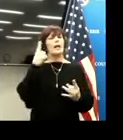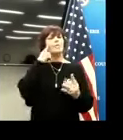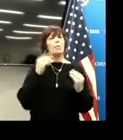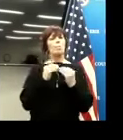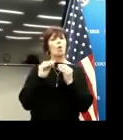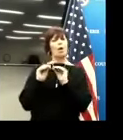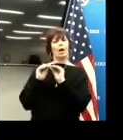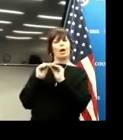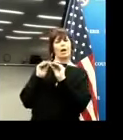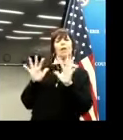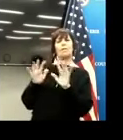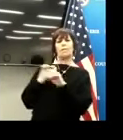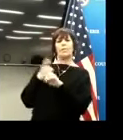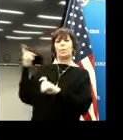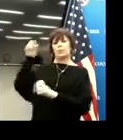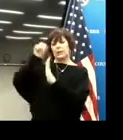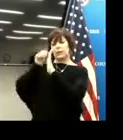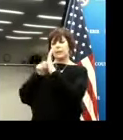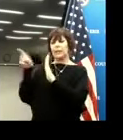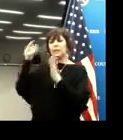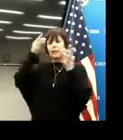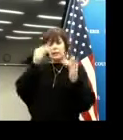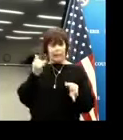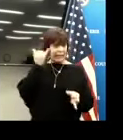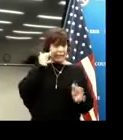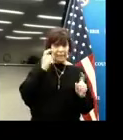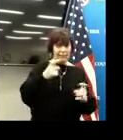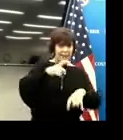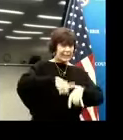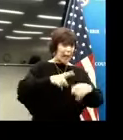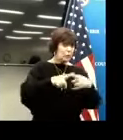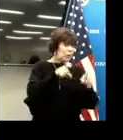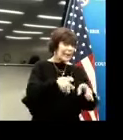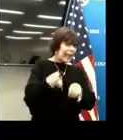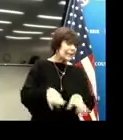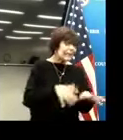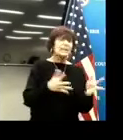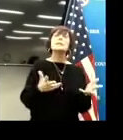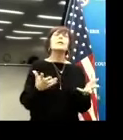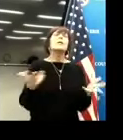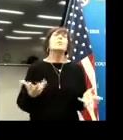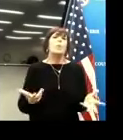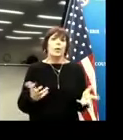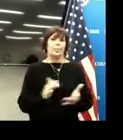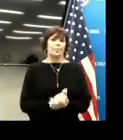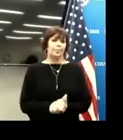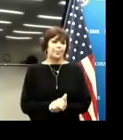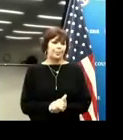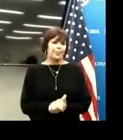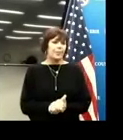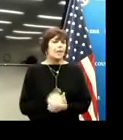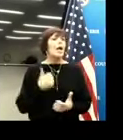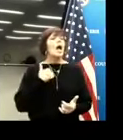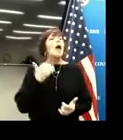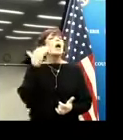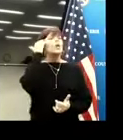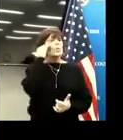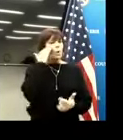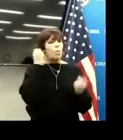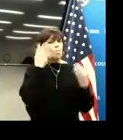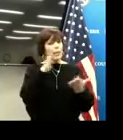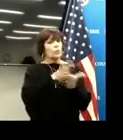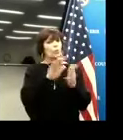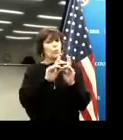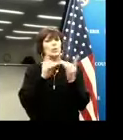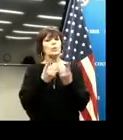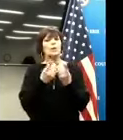more guidance from the state to determine if they'll give them a little bit more time to do that intense testing, so to speak. I know a lot of school districts have